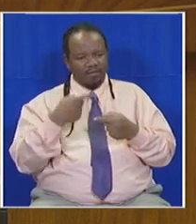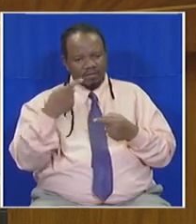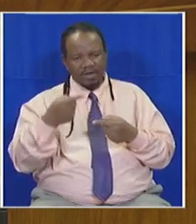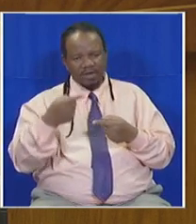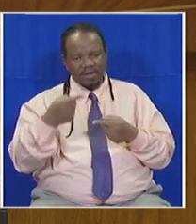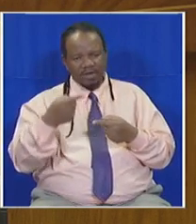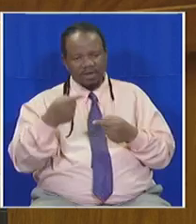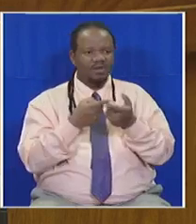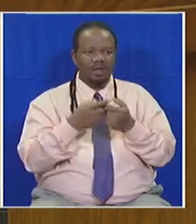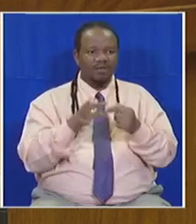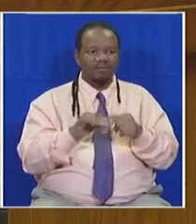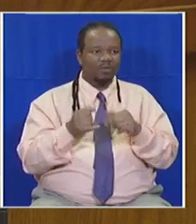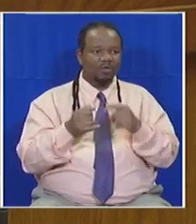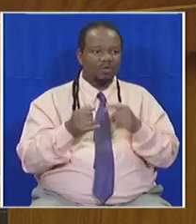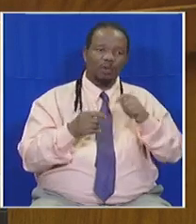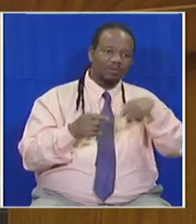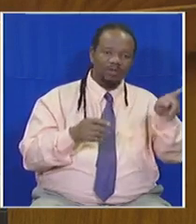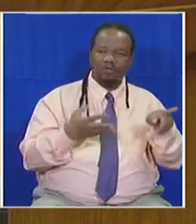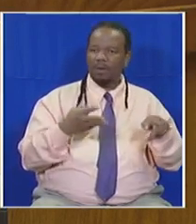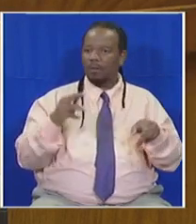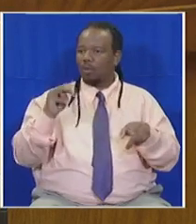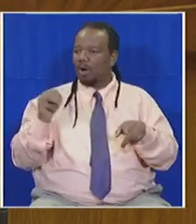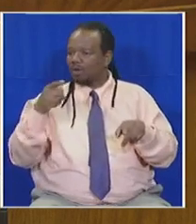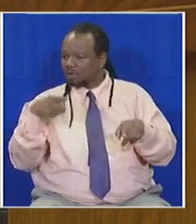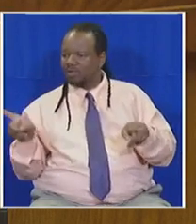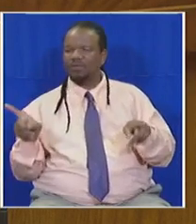quote. In this conflict,